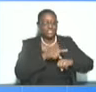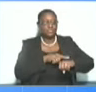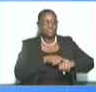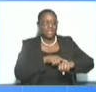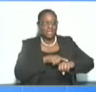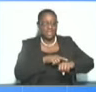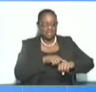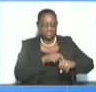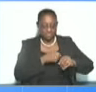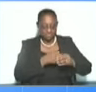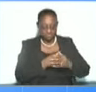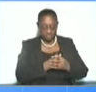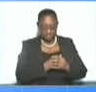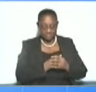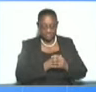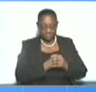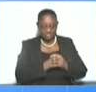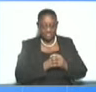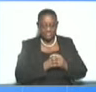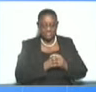And